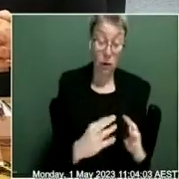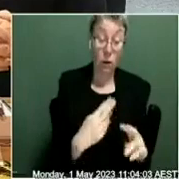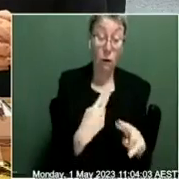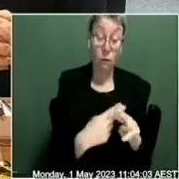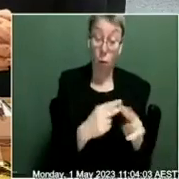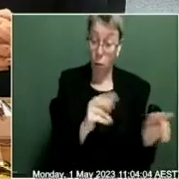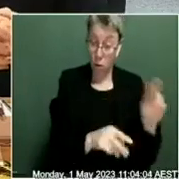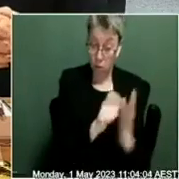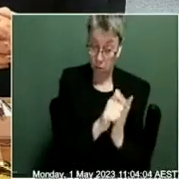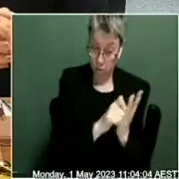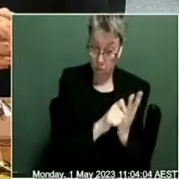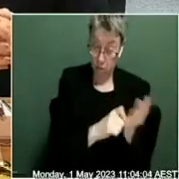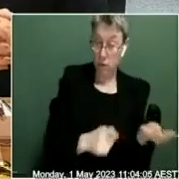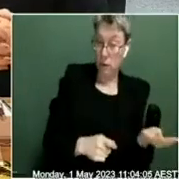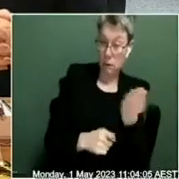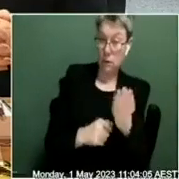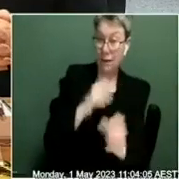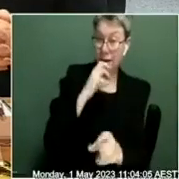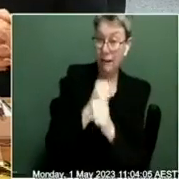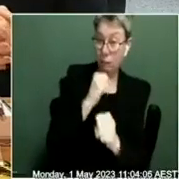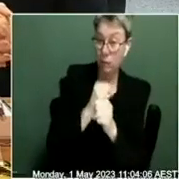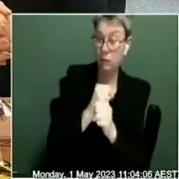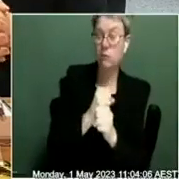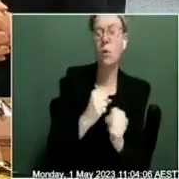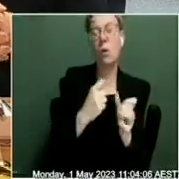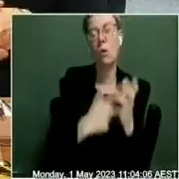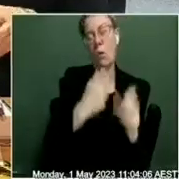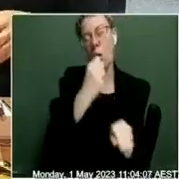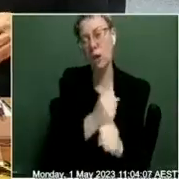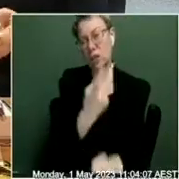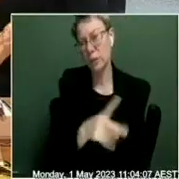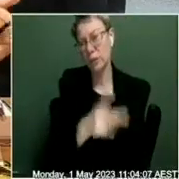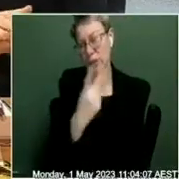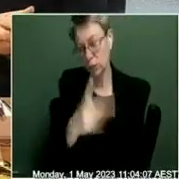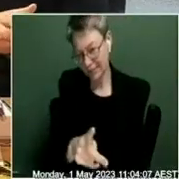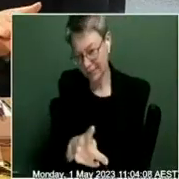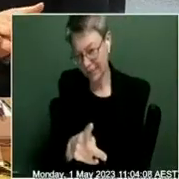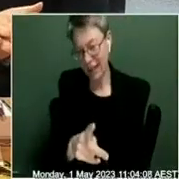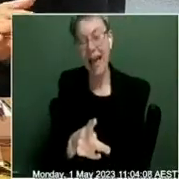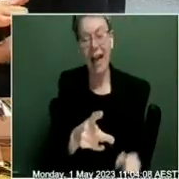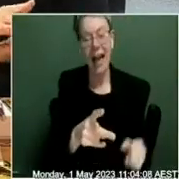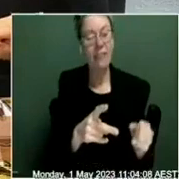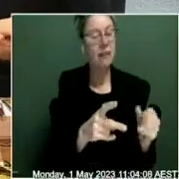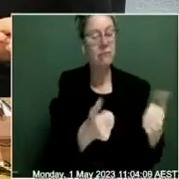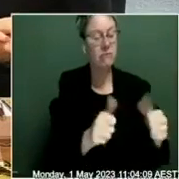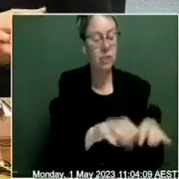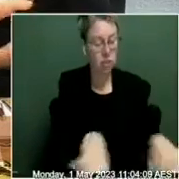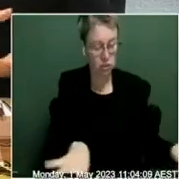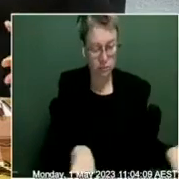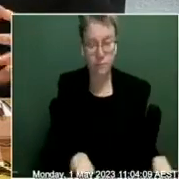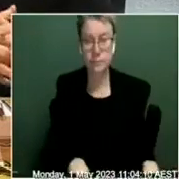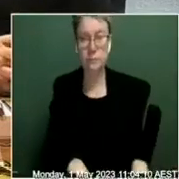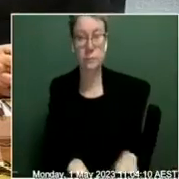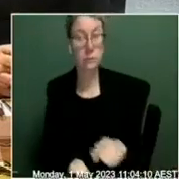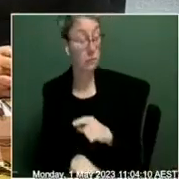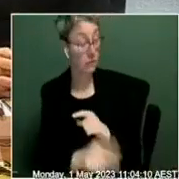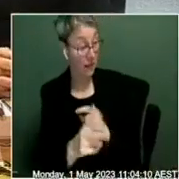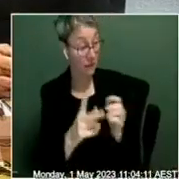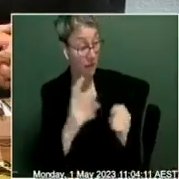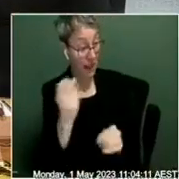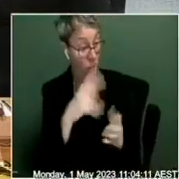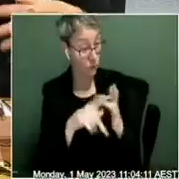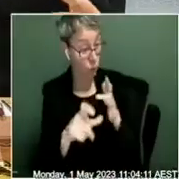ambulance on there? Ambulance Victoria, anyone? I don't believe Ambulance Victoria wasn't on it, but they did consult very significantly